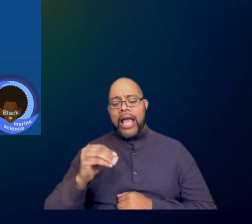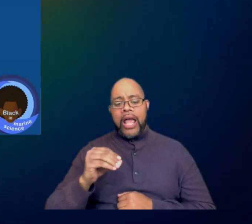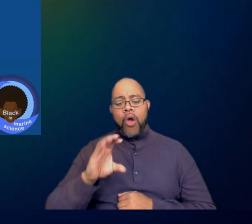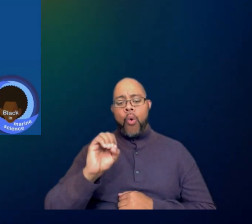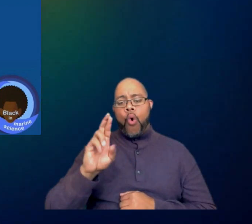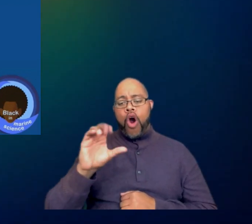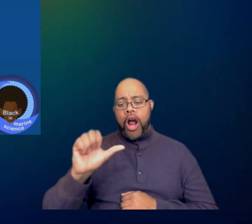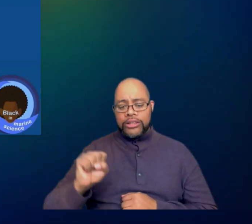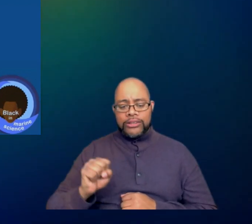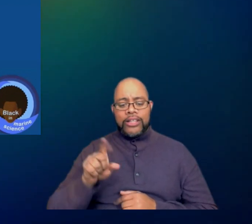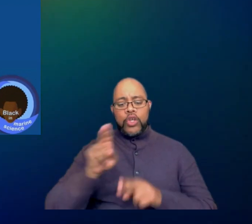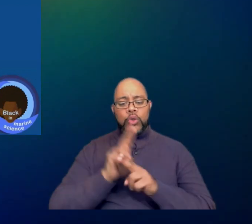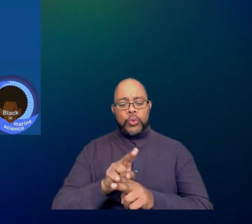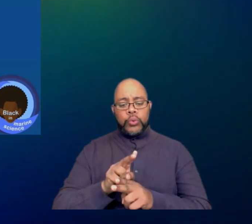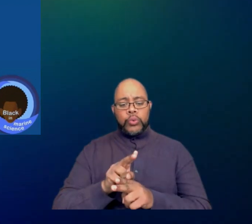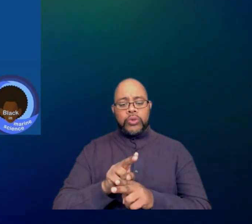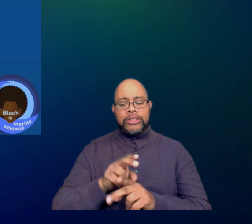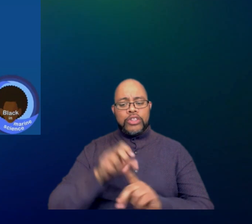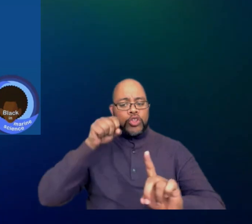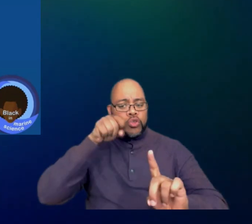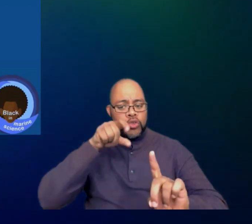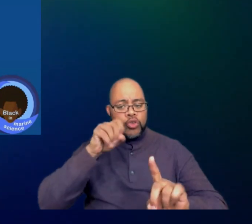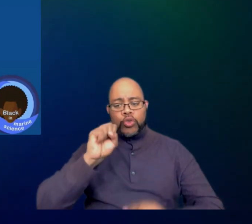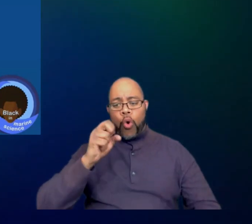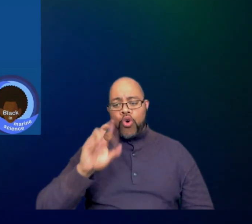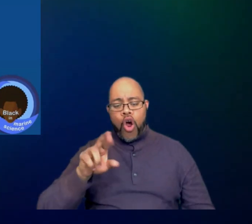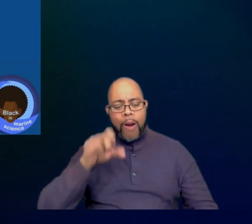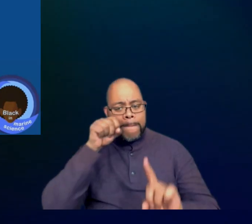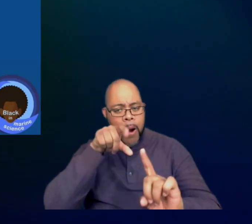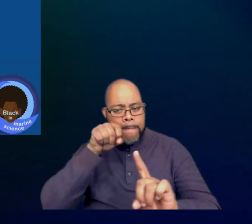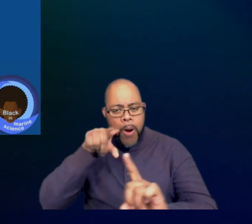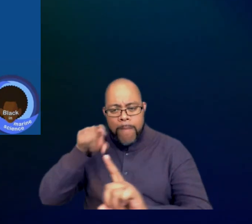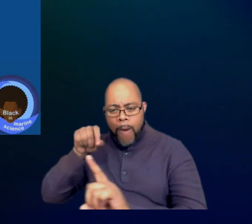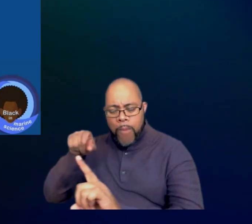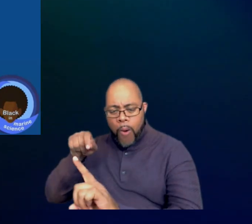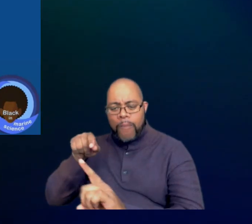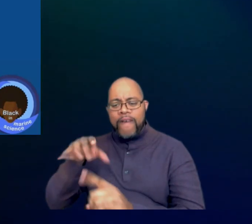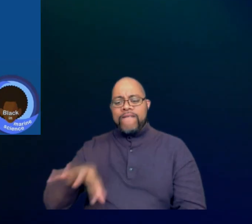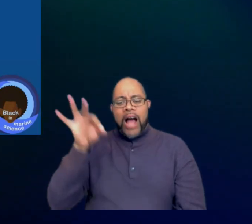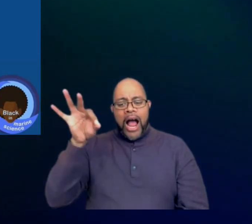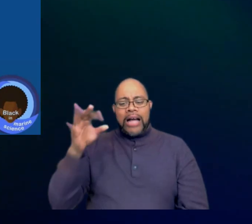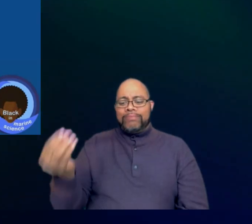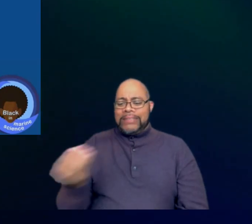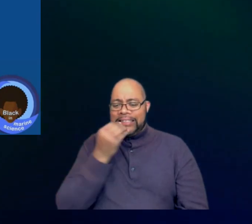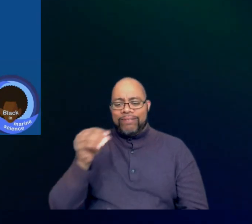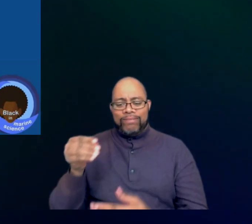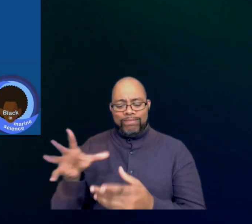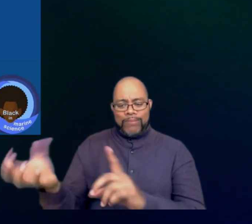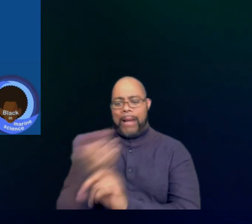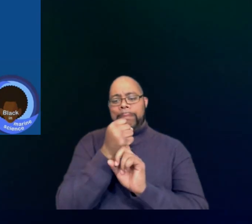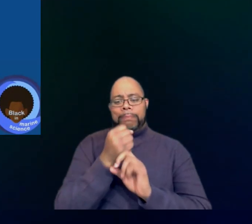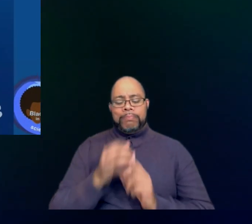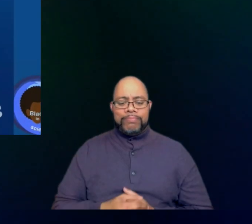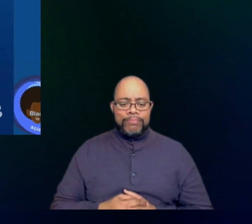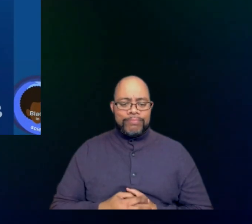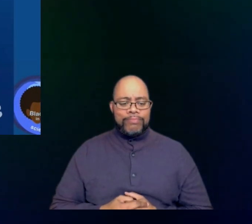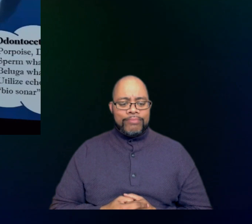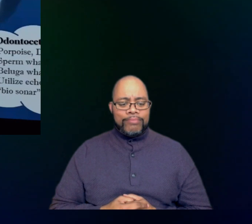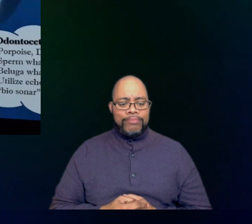beluga whales. And they utilize echolocation, also known as biosonar, to locate and eat their food.